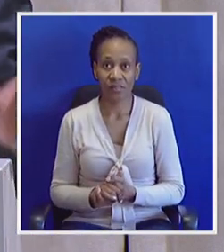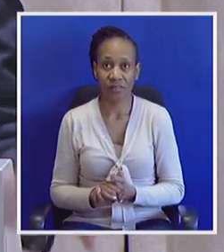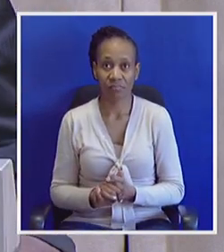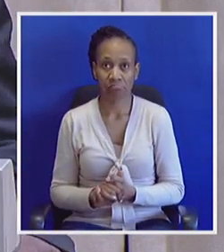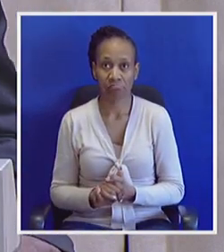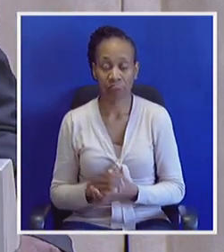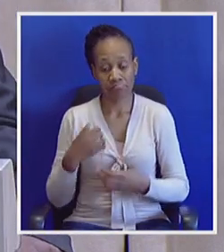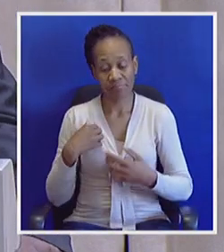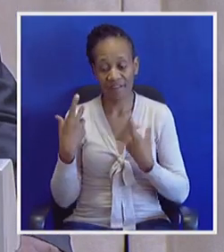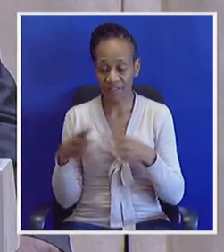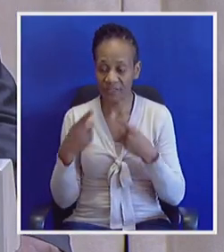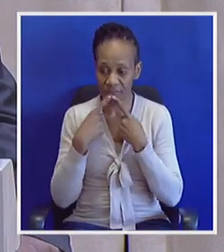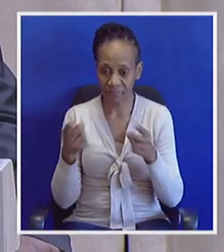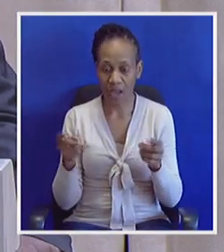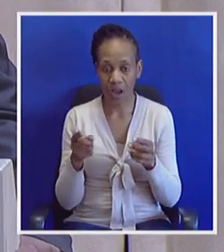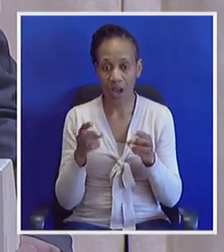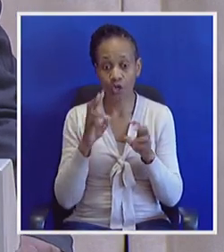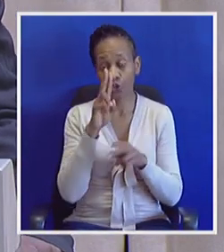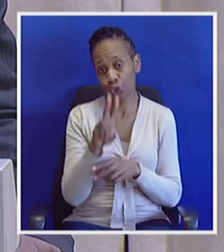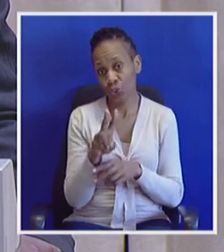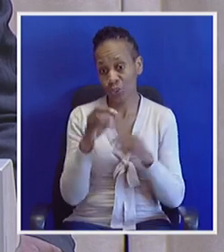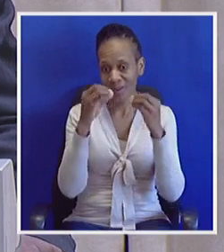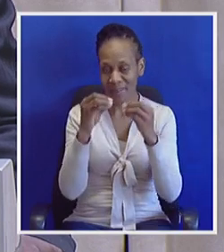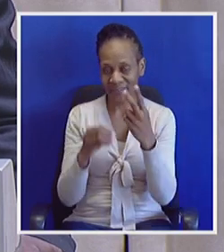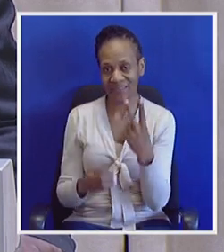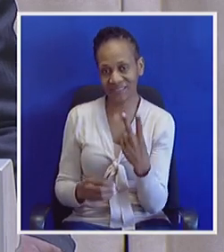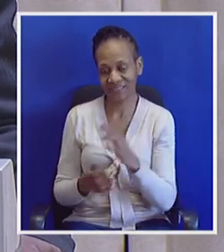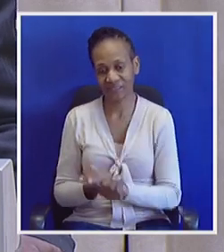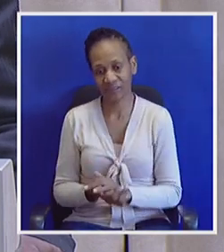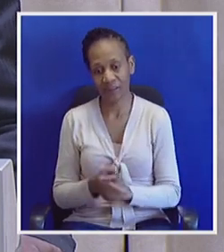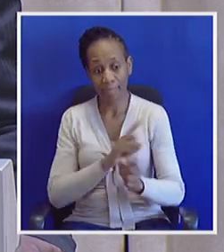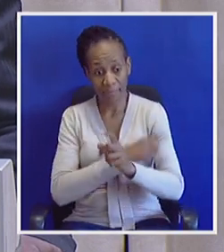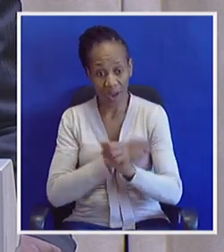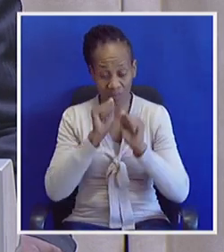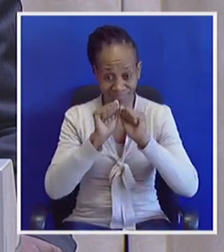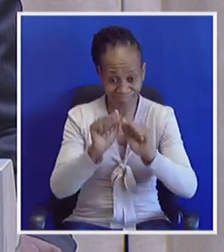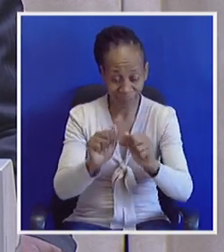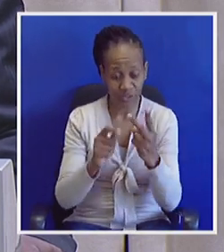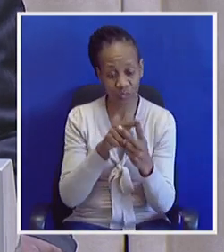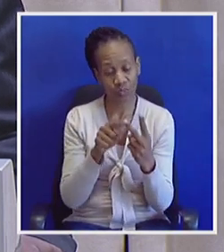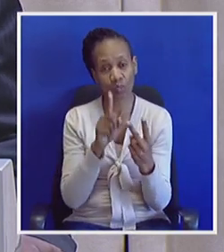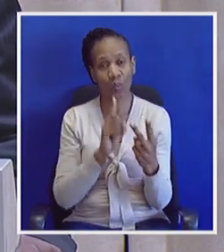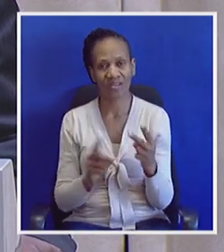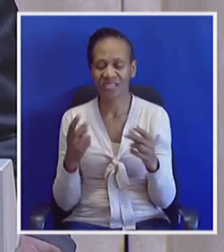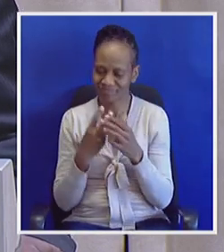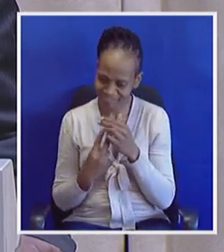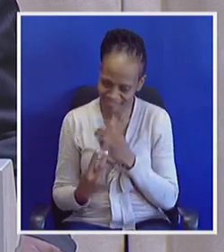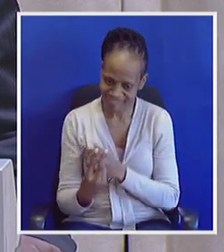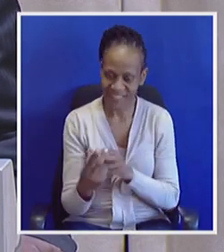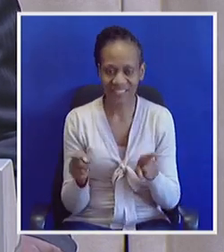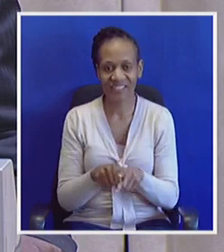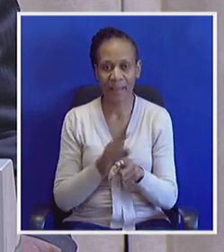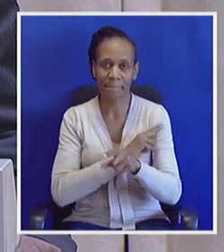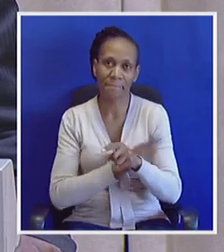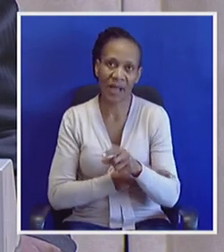two of those state-owned enterprises. And the mandate they've been given is a dual mandate, as I was saying,